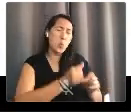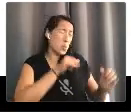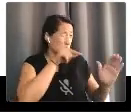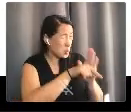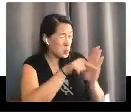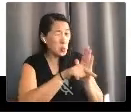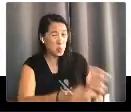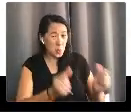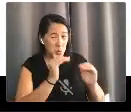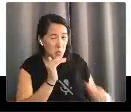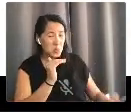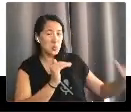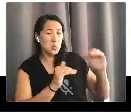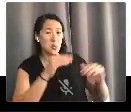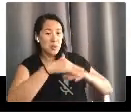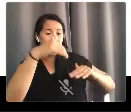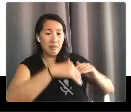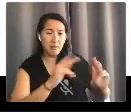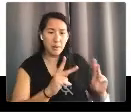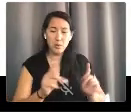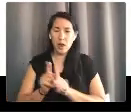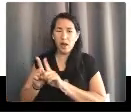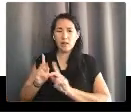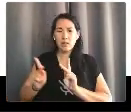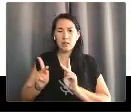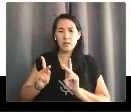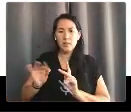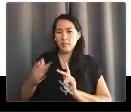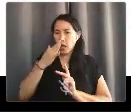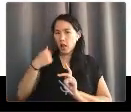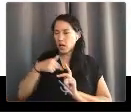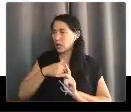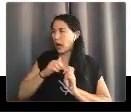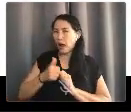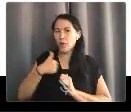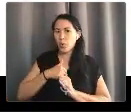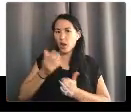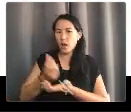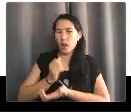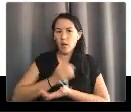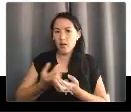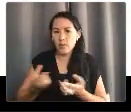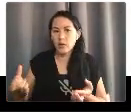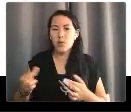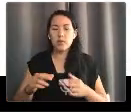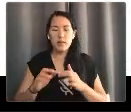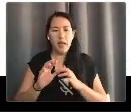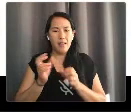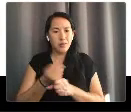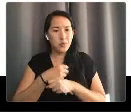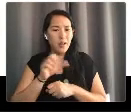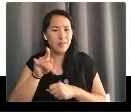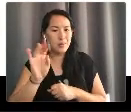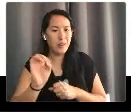through Creatives of Color, we've been asking ourselves, how can we be a part of channeling resources and helping to create spaces where